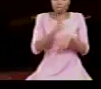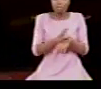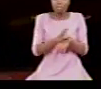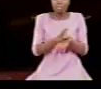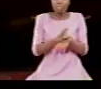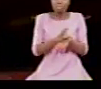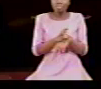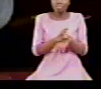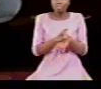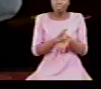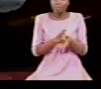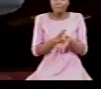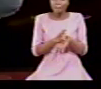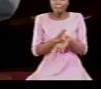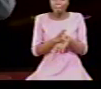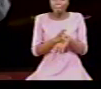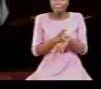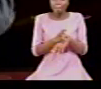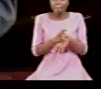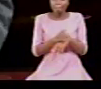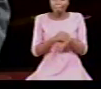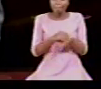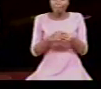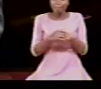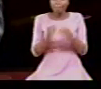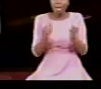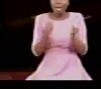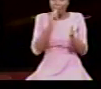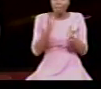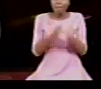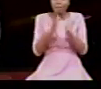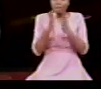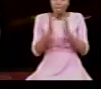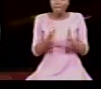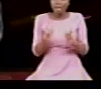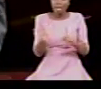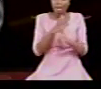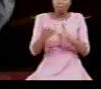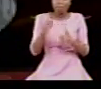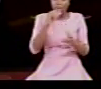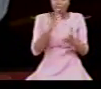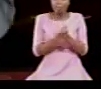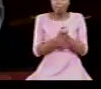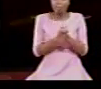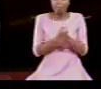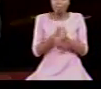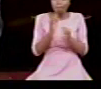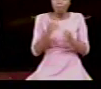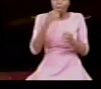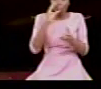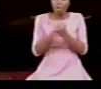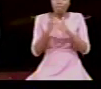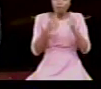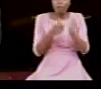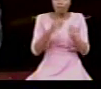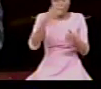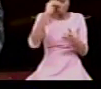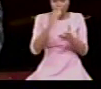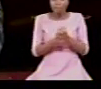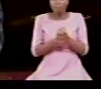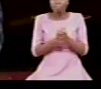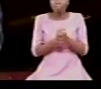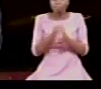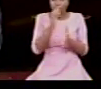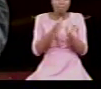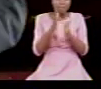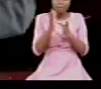Christian. It's unforgiving spirits. I'm a Christian. Beats the wife. Maybe the wife quarrel with the husband. I'm a Christian. What